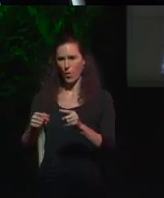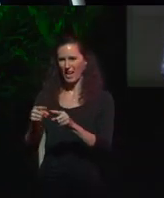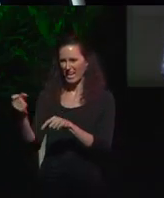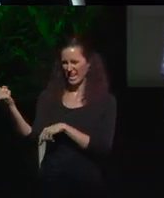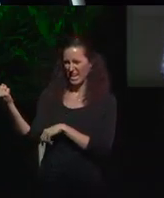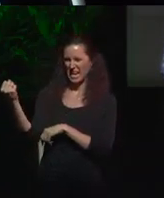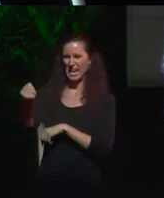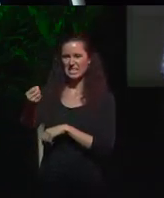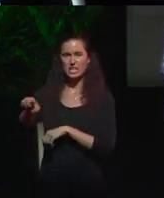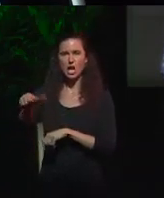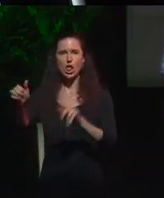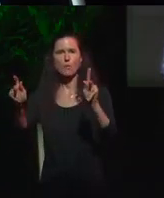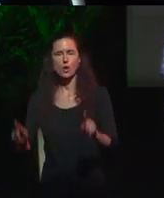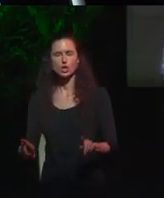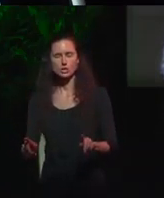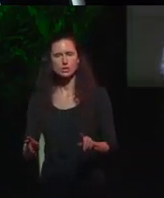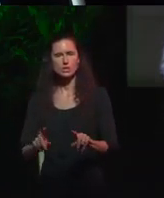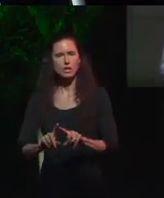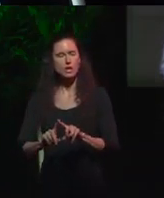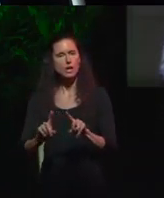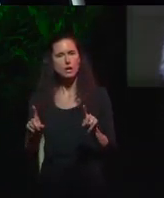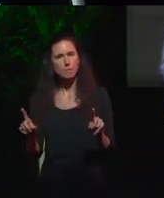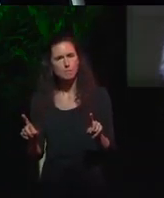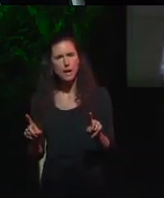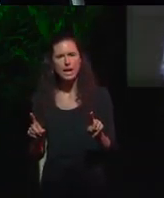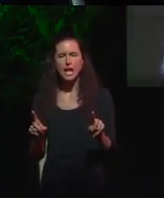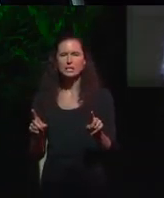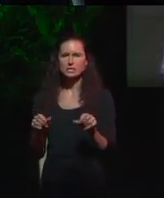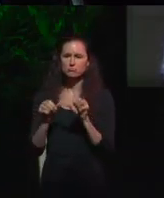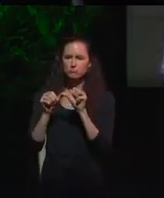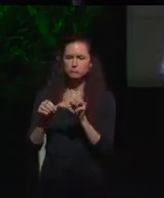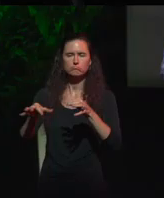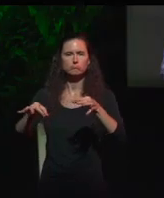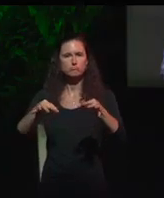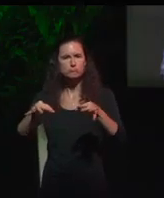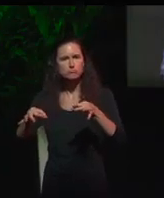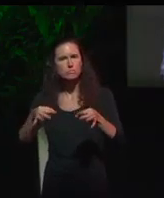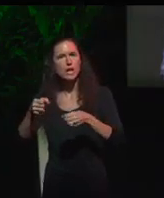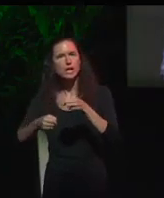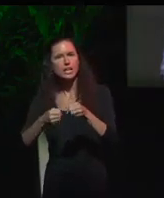mouth. But as he went on to explain years later,